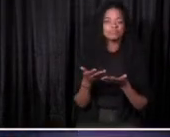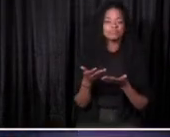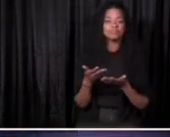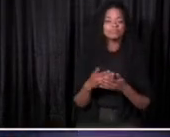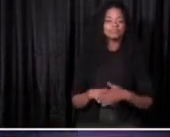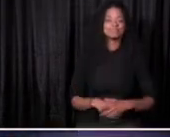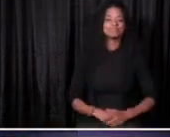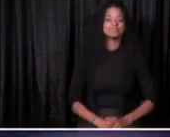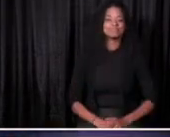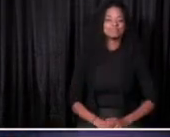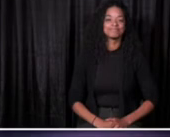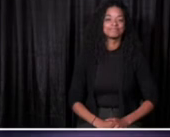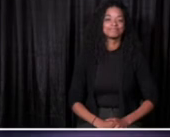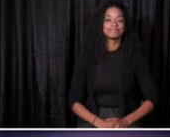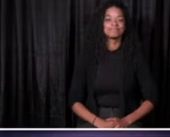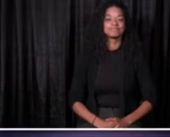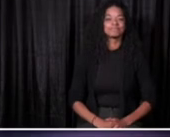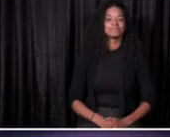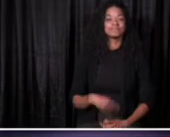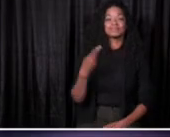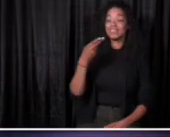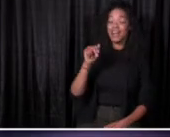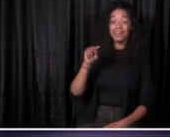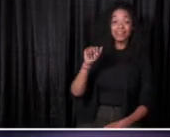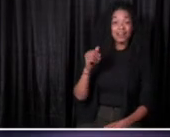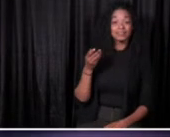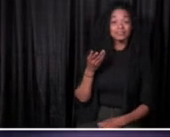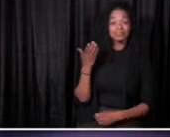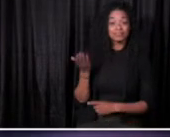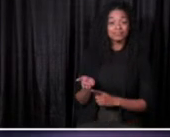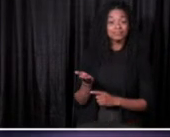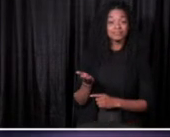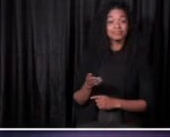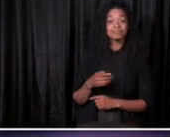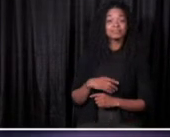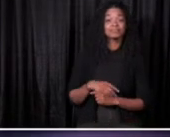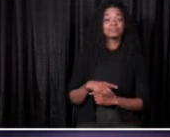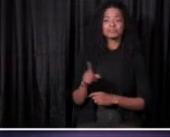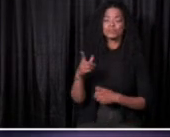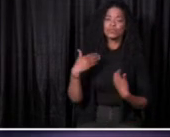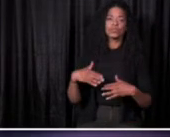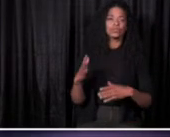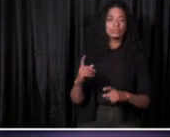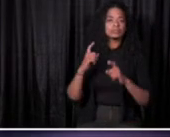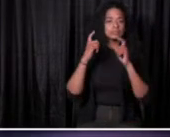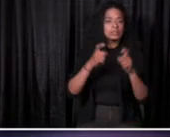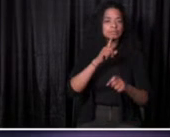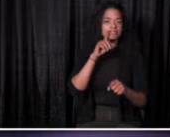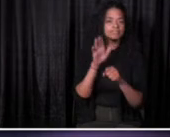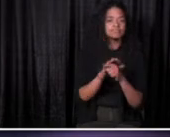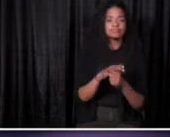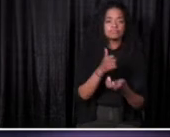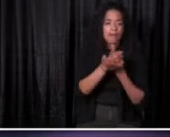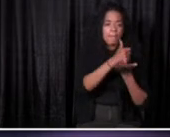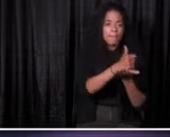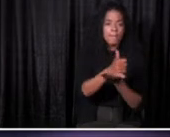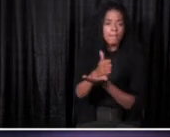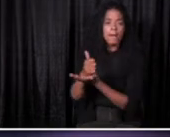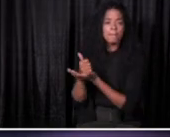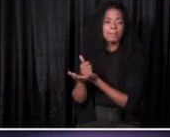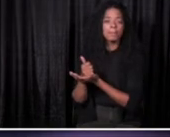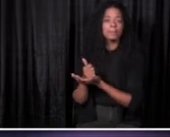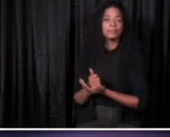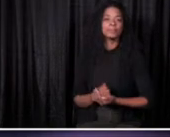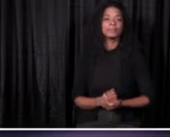Hannah remains deeply committed to helping others, one patient at a